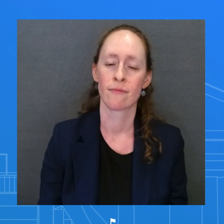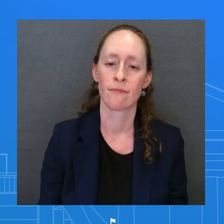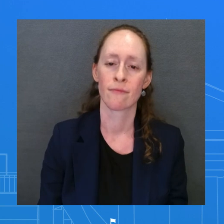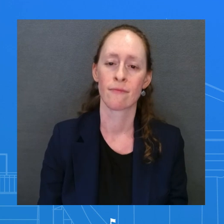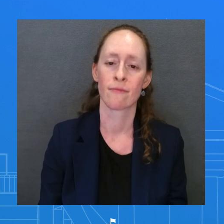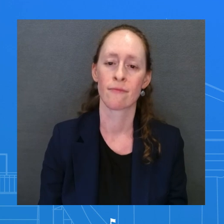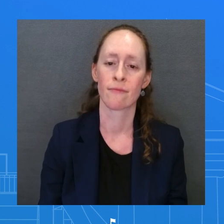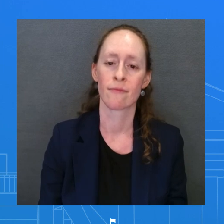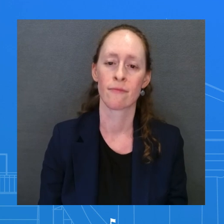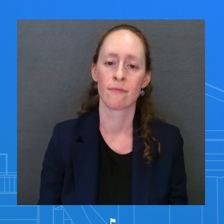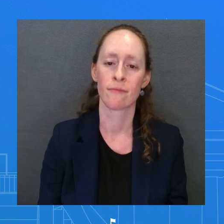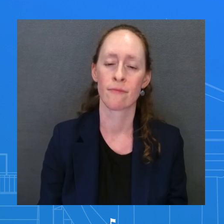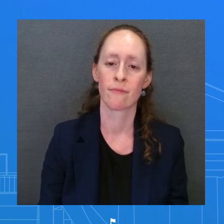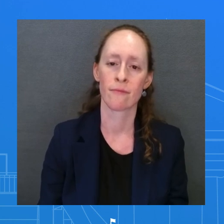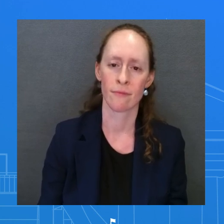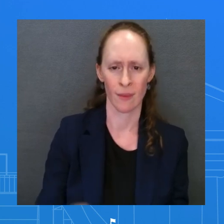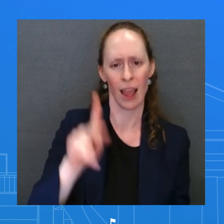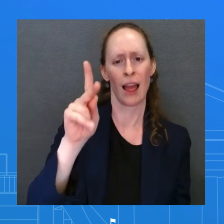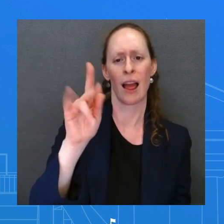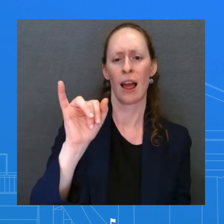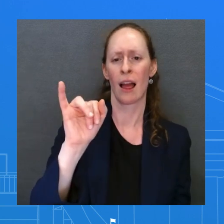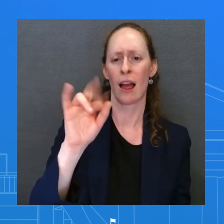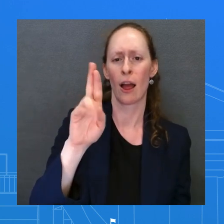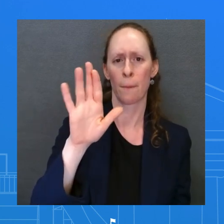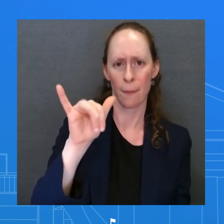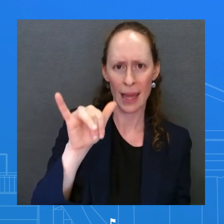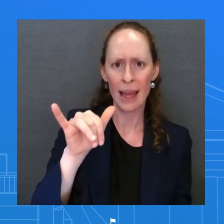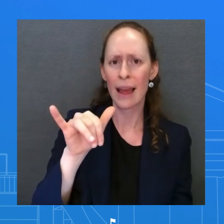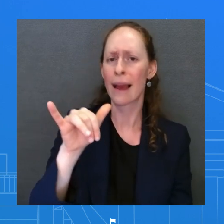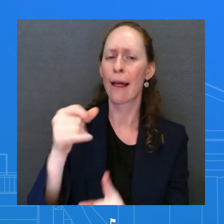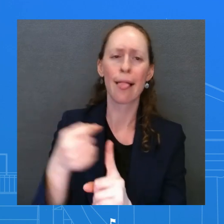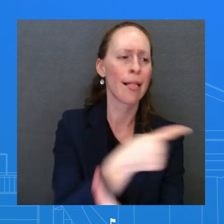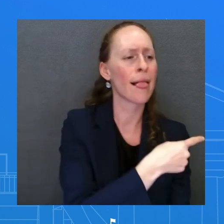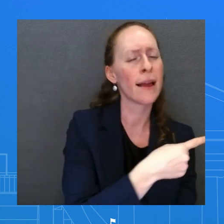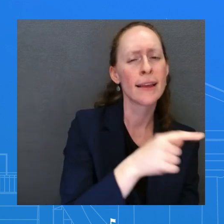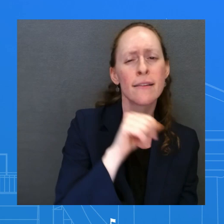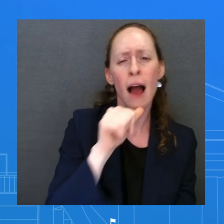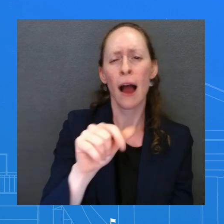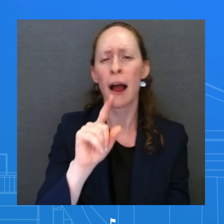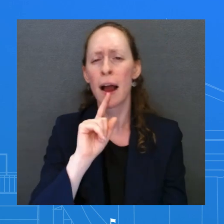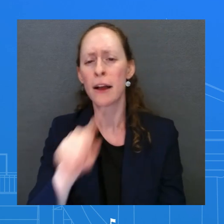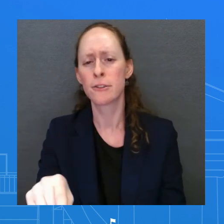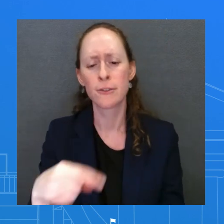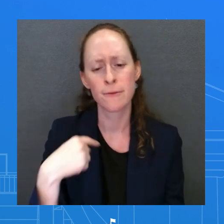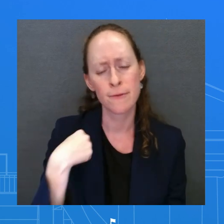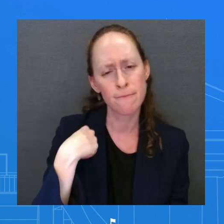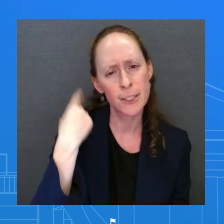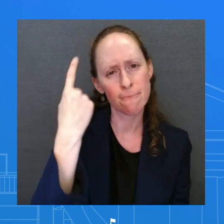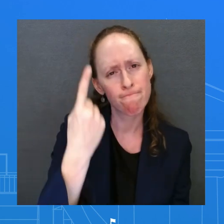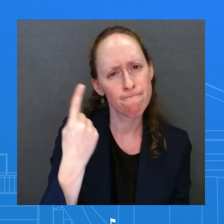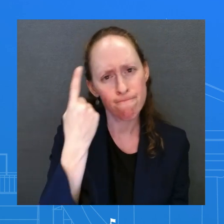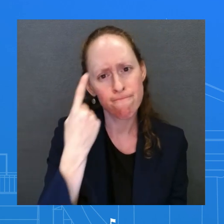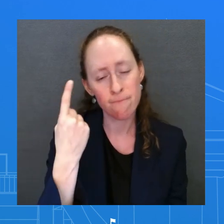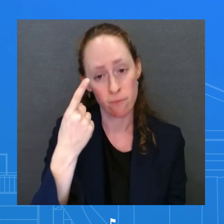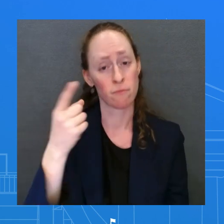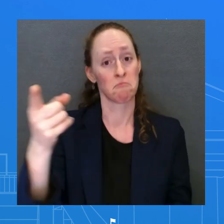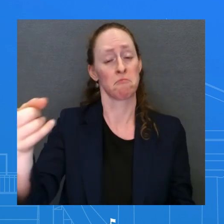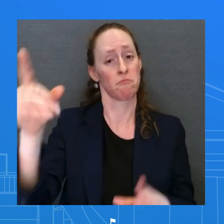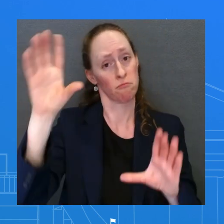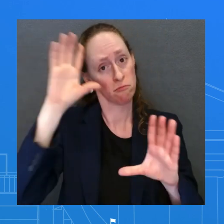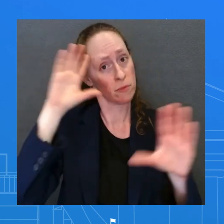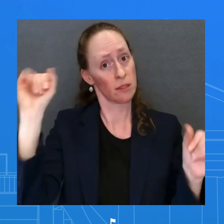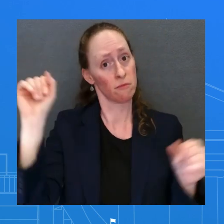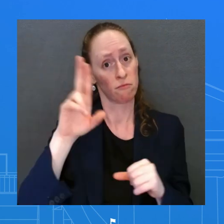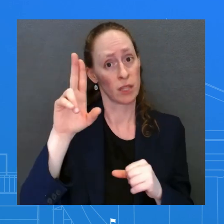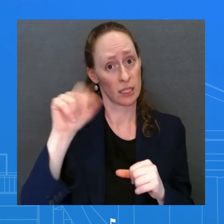to answer the question? I mean, it's not an unreasonable question to ask whether the President of the United States was involved, as this message seems to suggest, in some